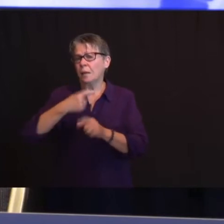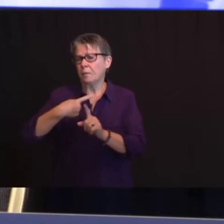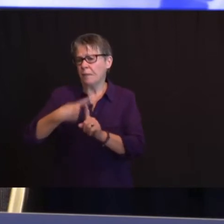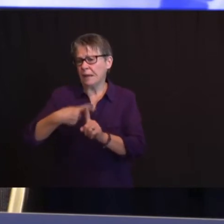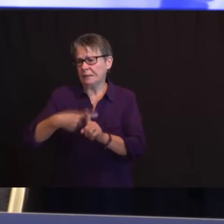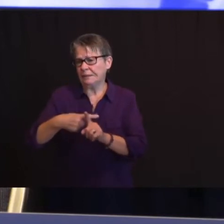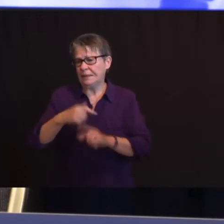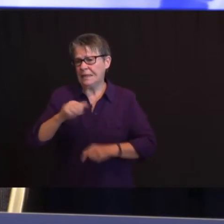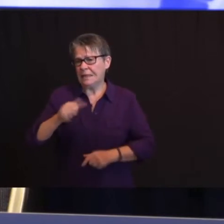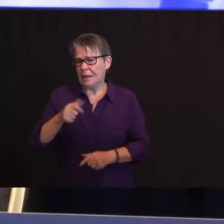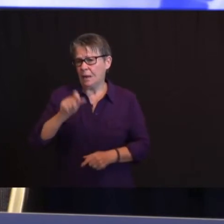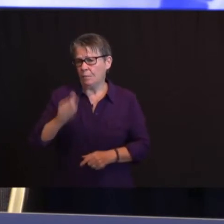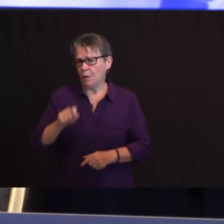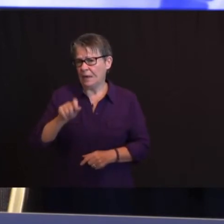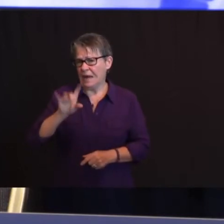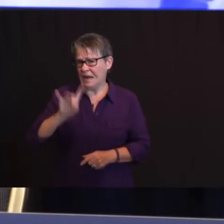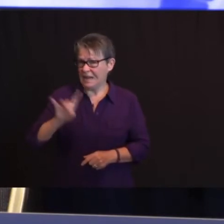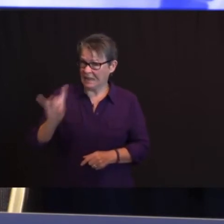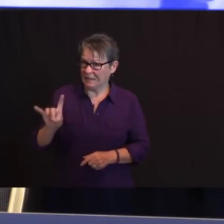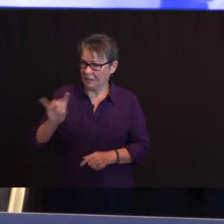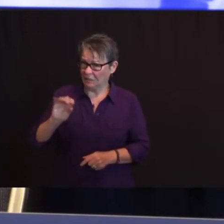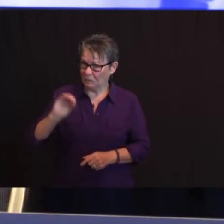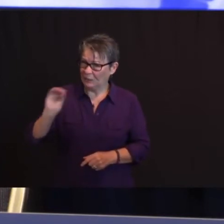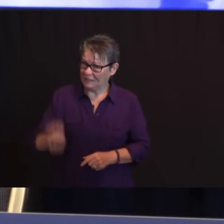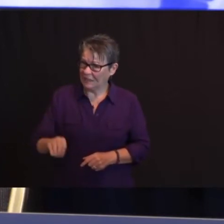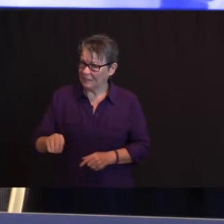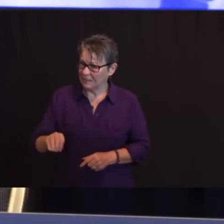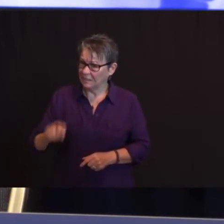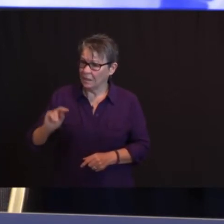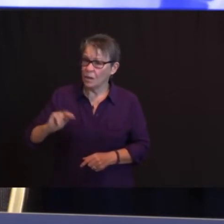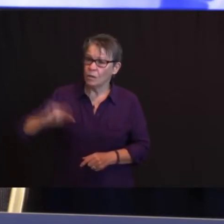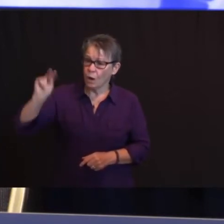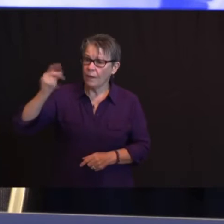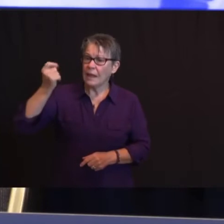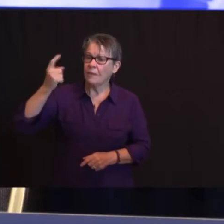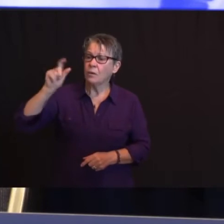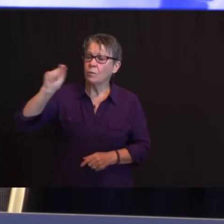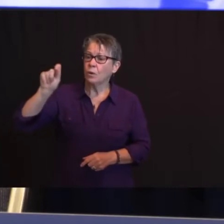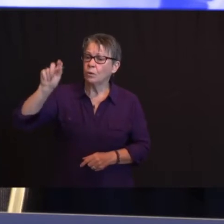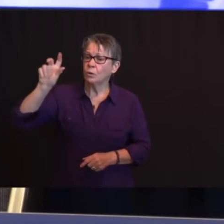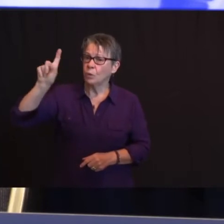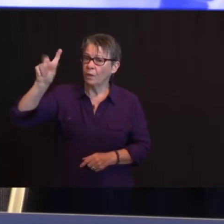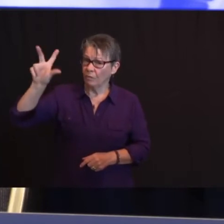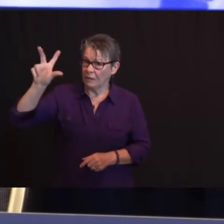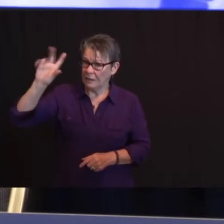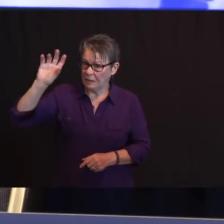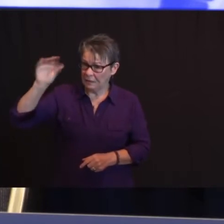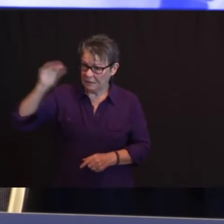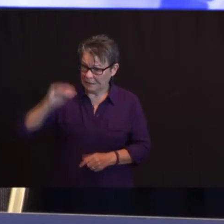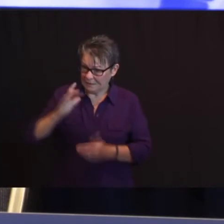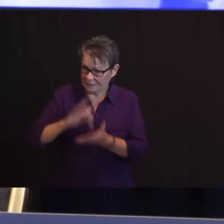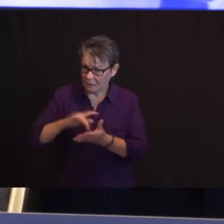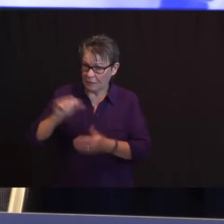reports 11.13%, the central part of the state 10%, and the southern part of the